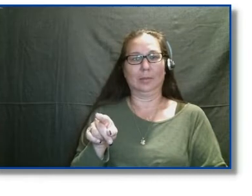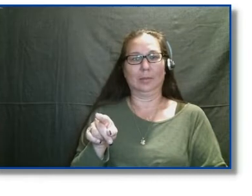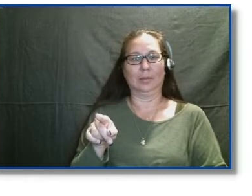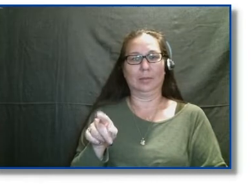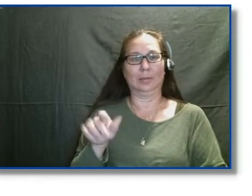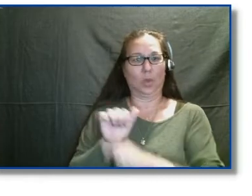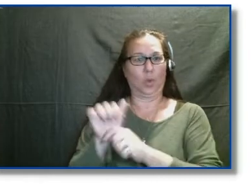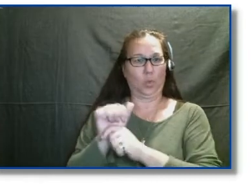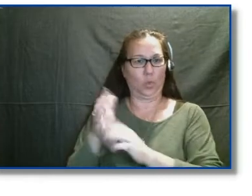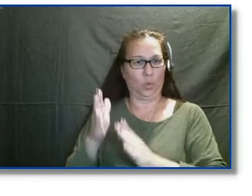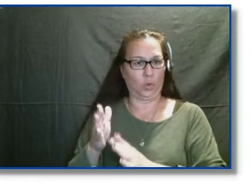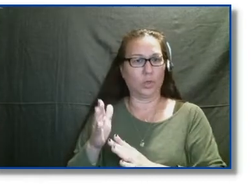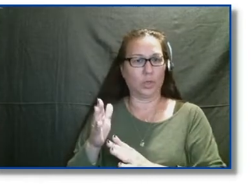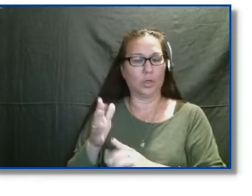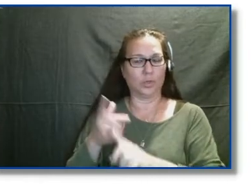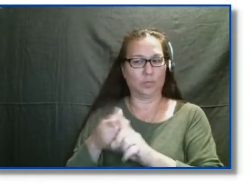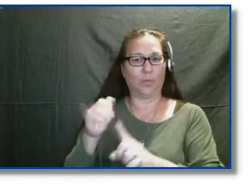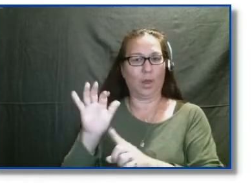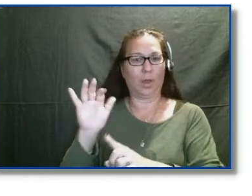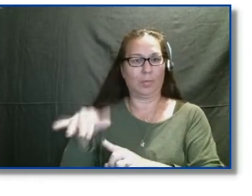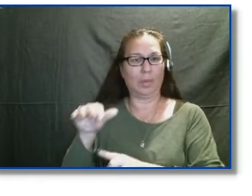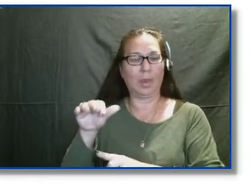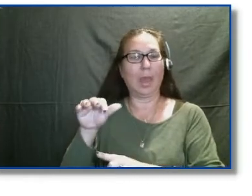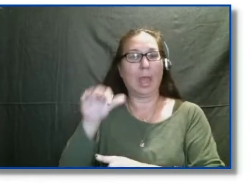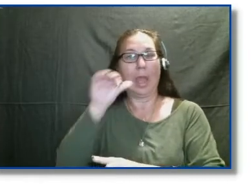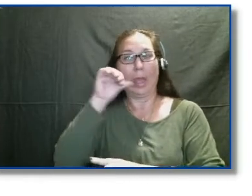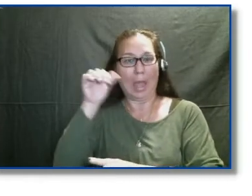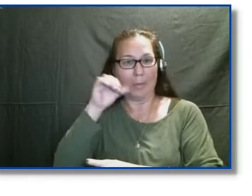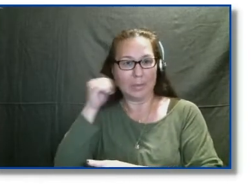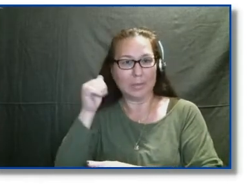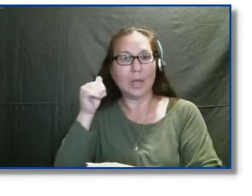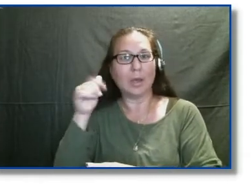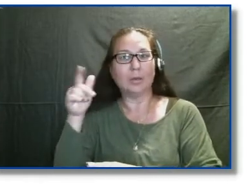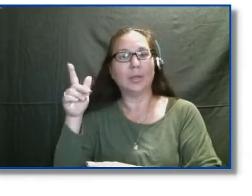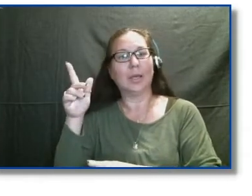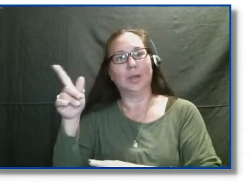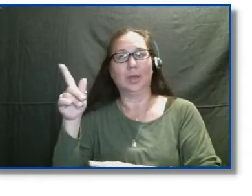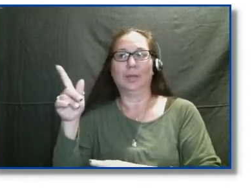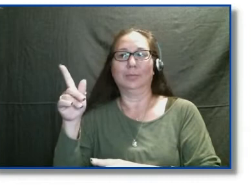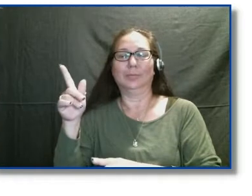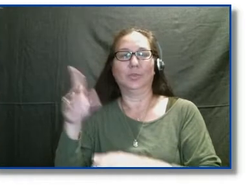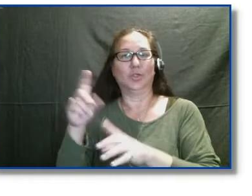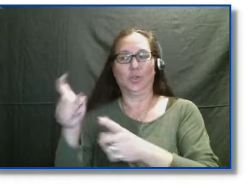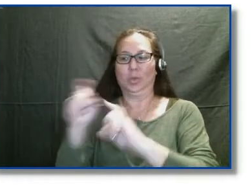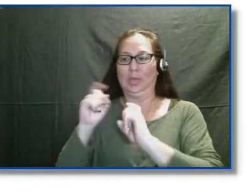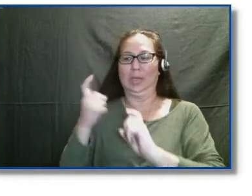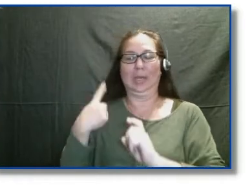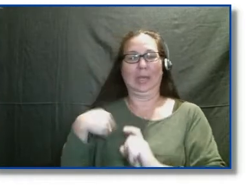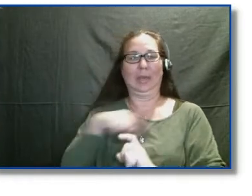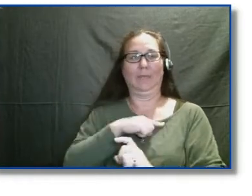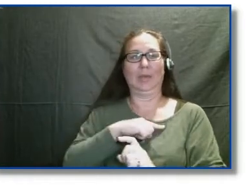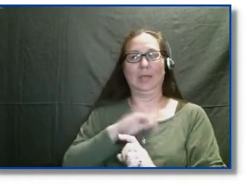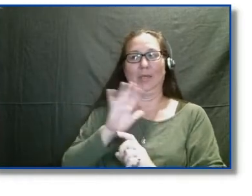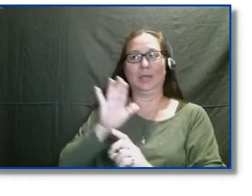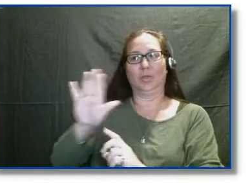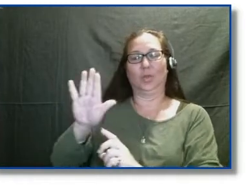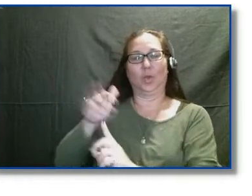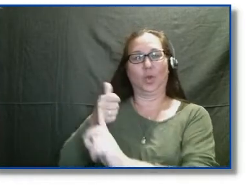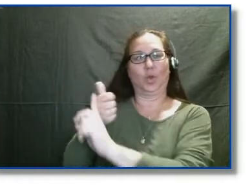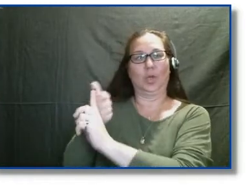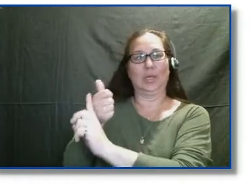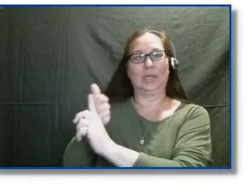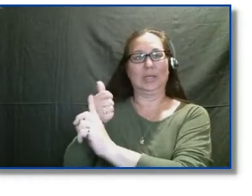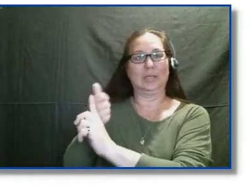workers of the platform, Amazon Mechanical Turk, to submit their selfies. We used 10,000 selfies of workers,